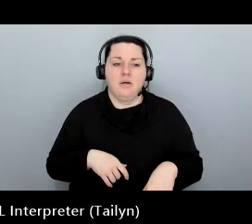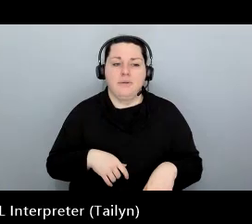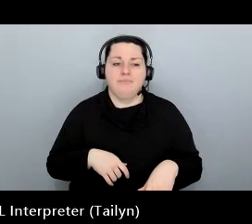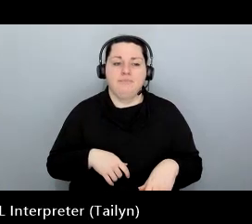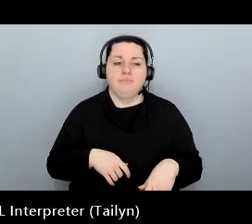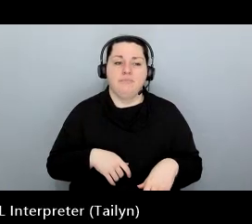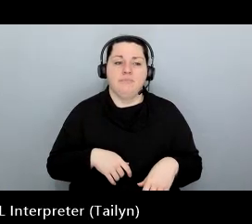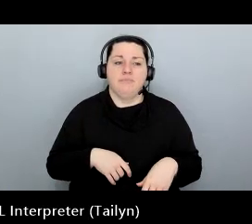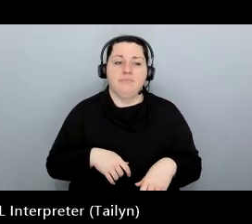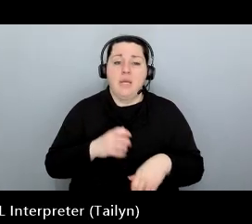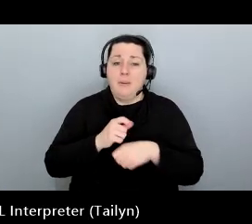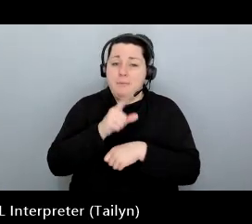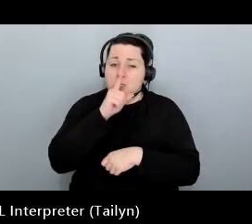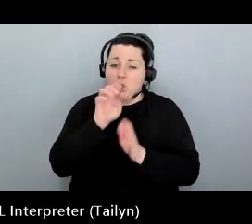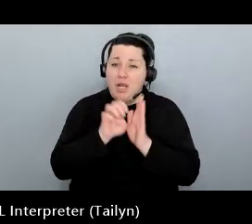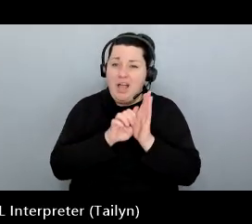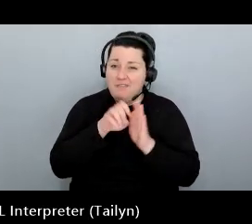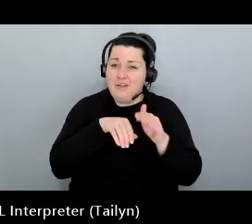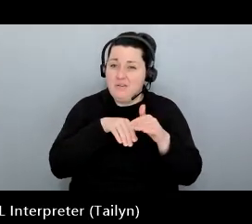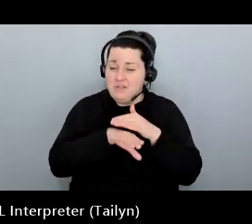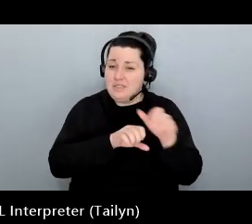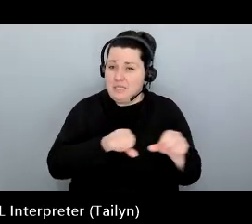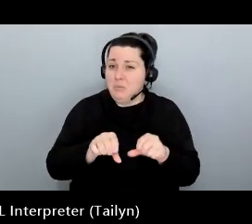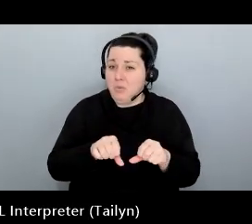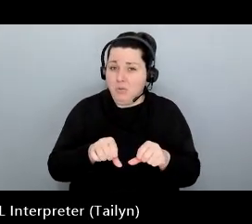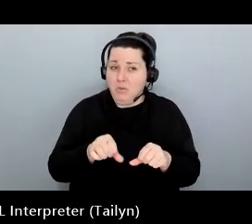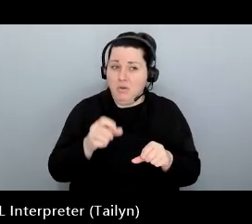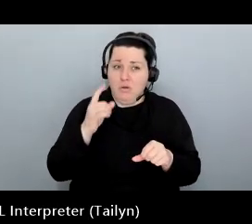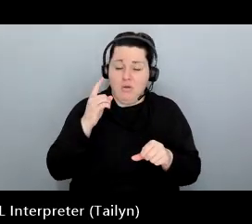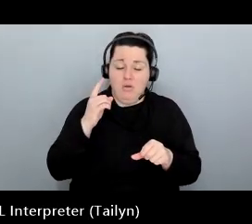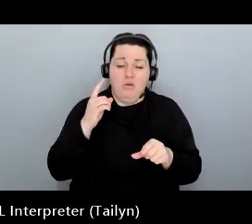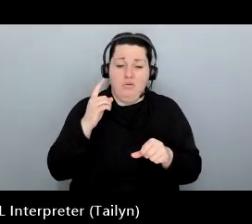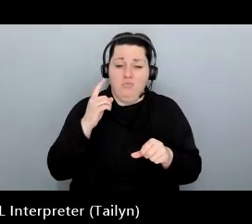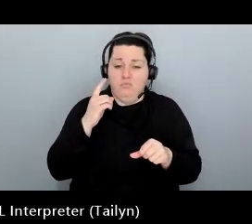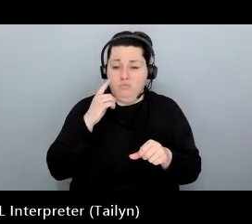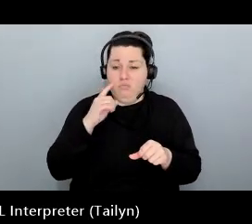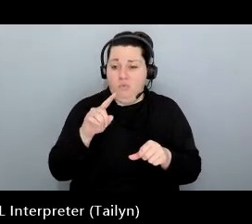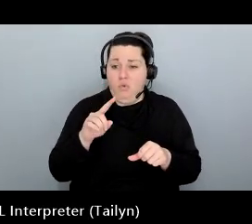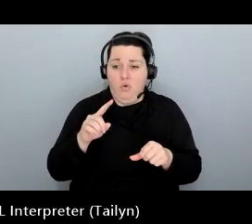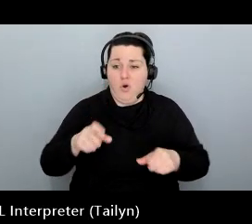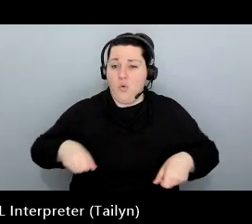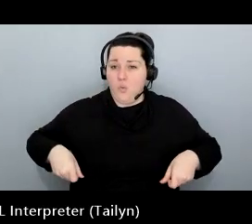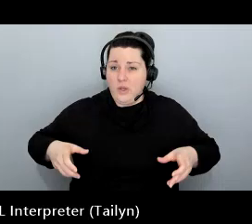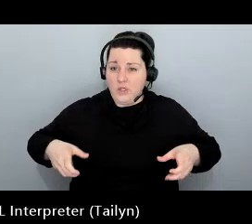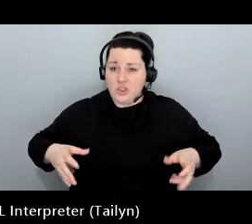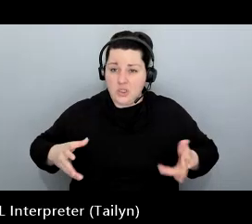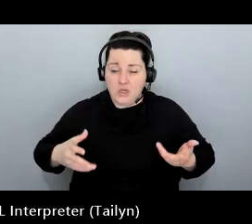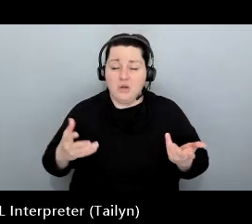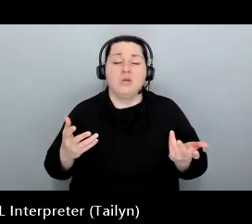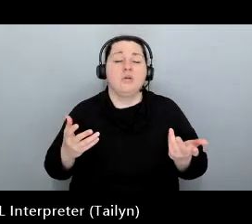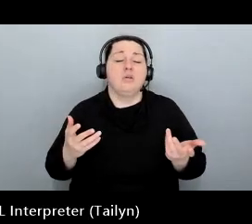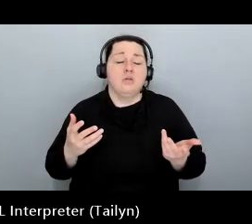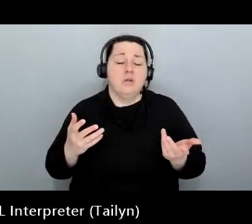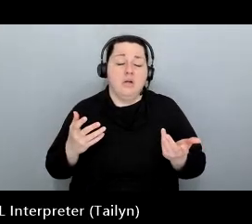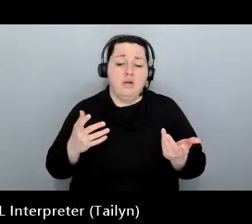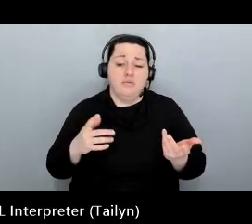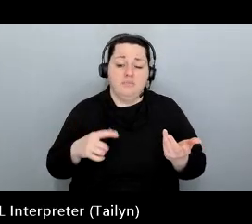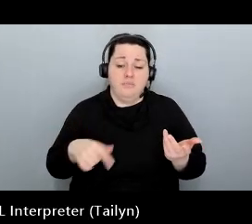ensuring that elevators are accessible for employees with, wheelchair, like who are in wheelchairs and need